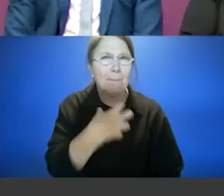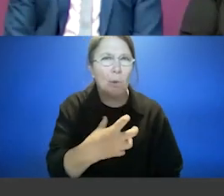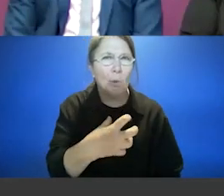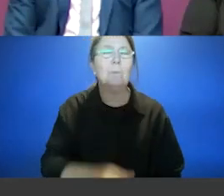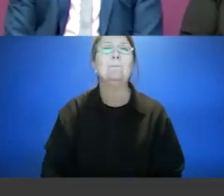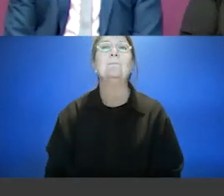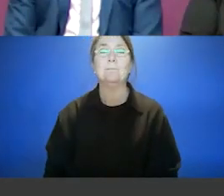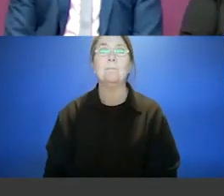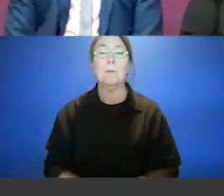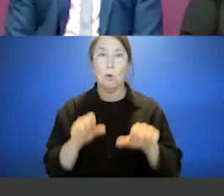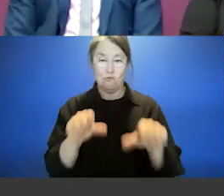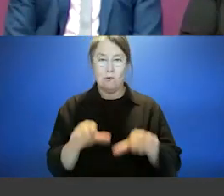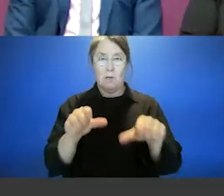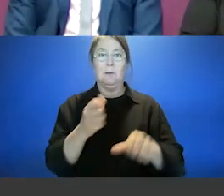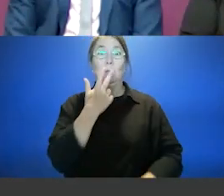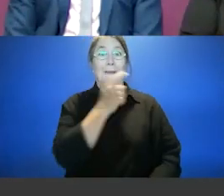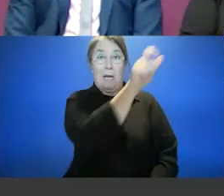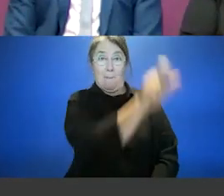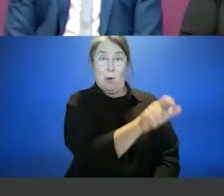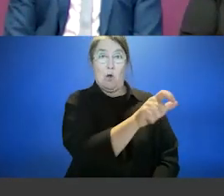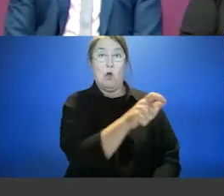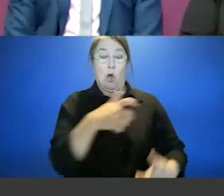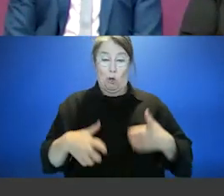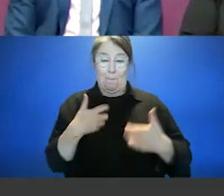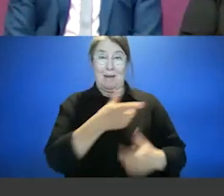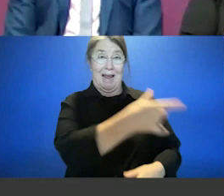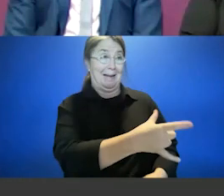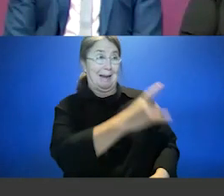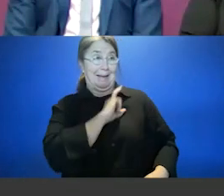complaint has been determined to be a public interest complaint, I think I spoke about the